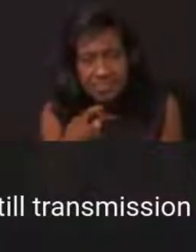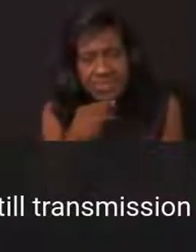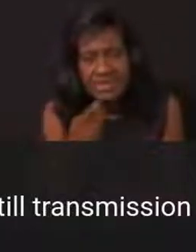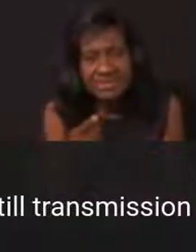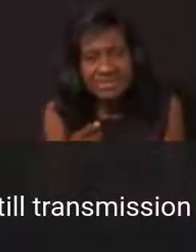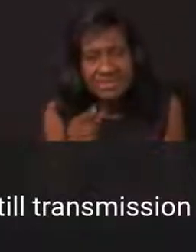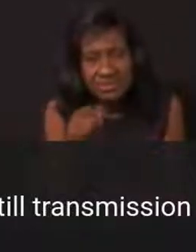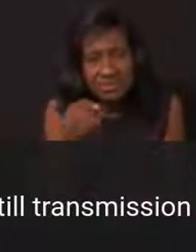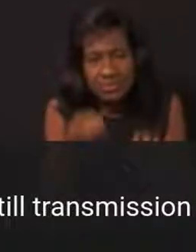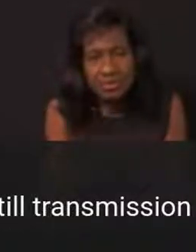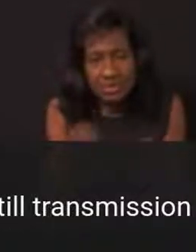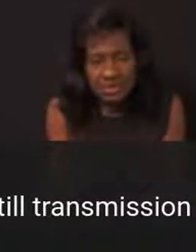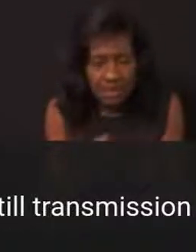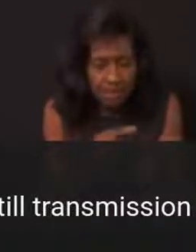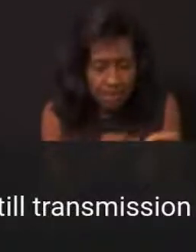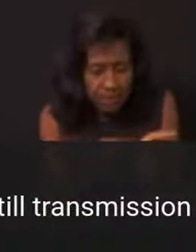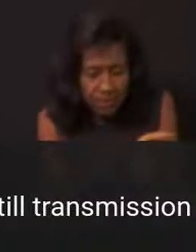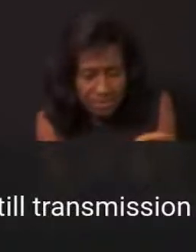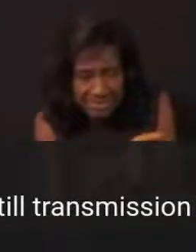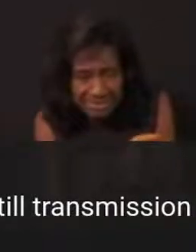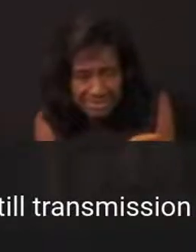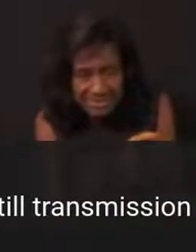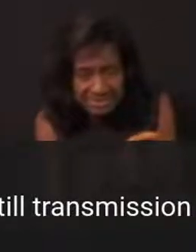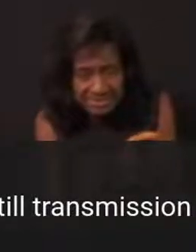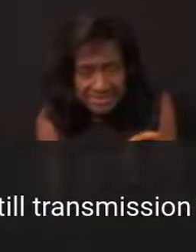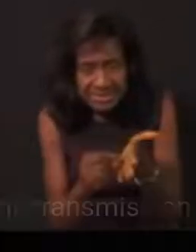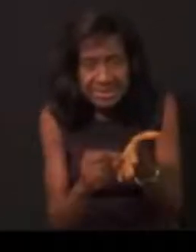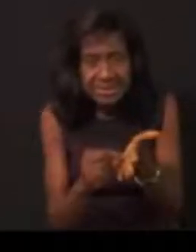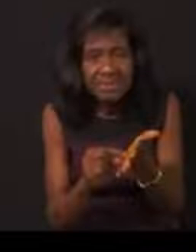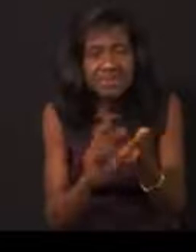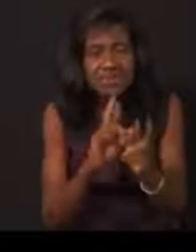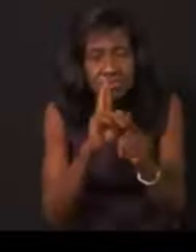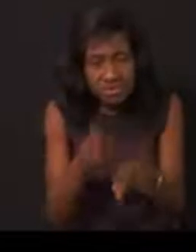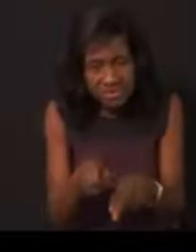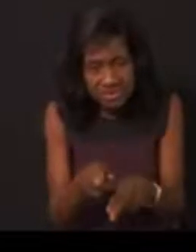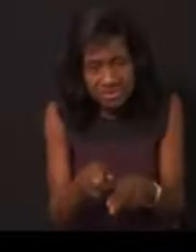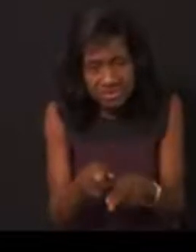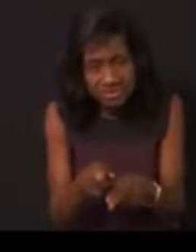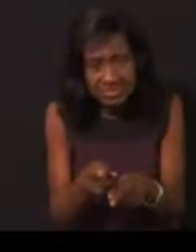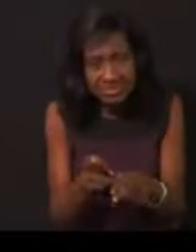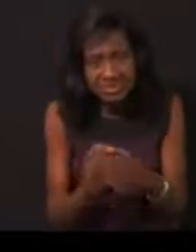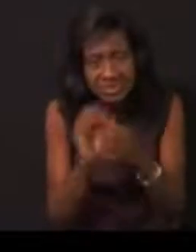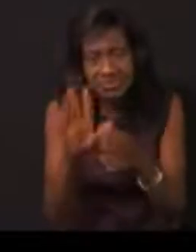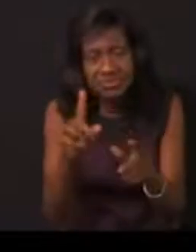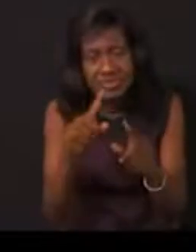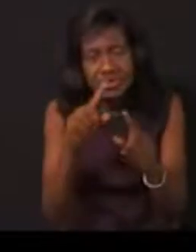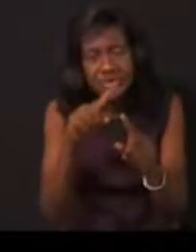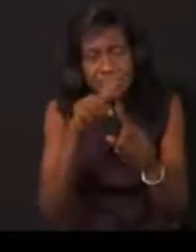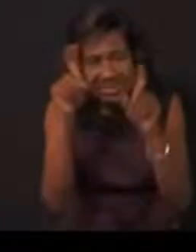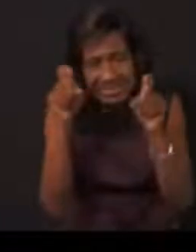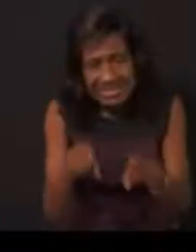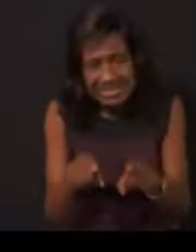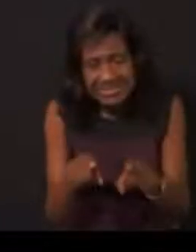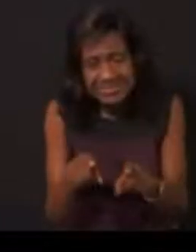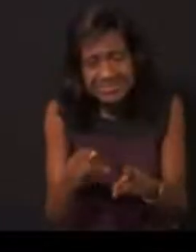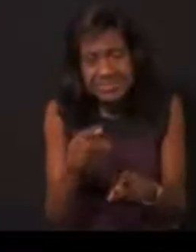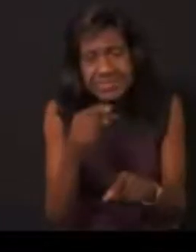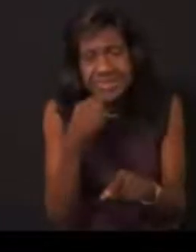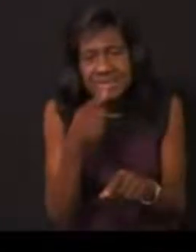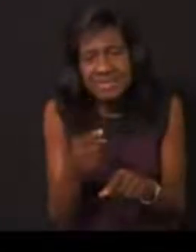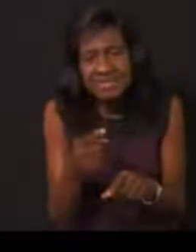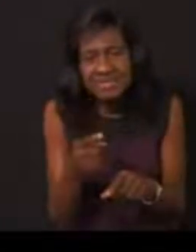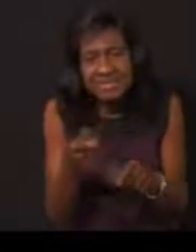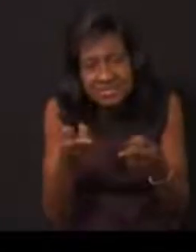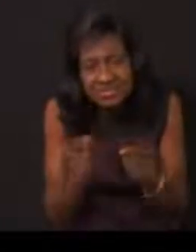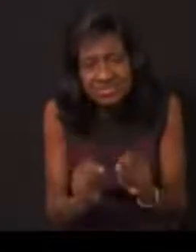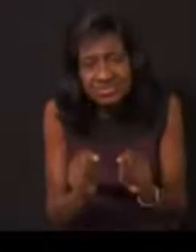from the HSA patient portal to simplify travel even more. My office is lobbying hard for that at